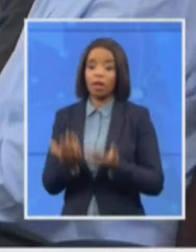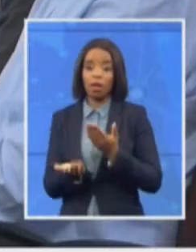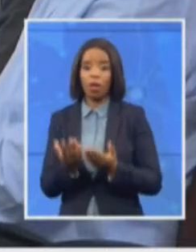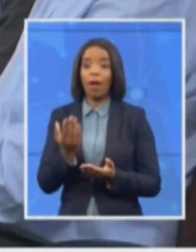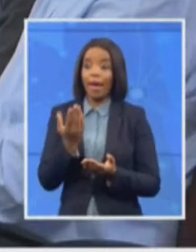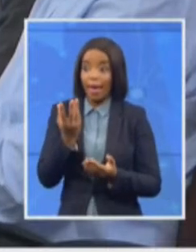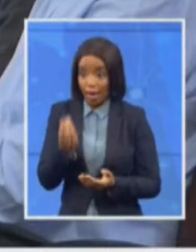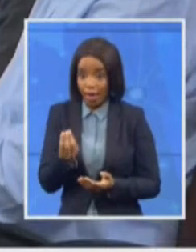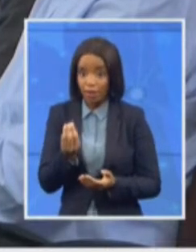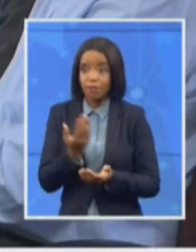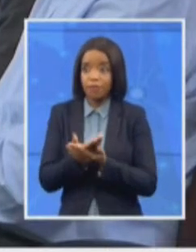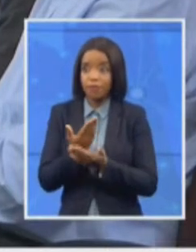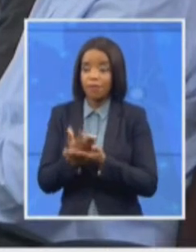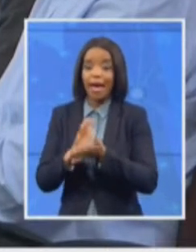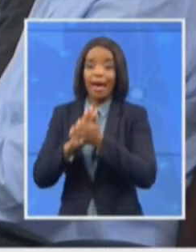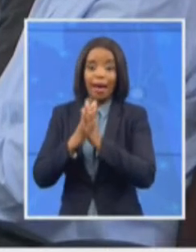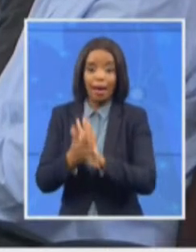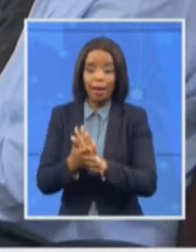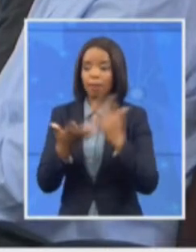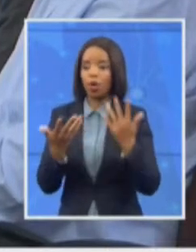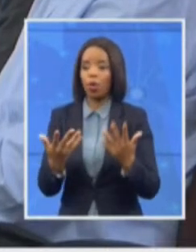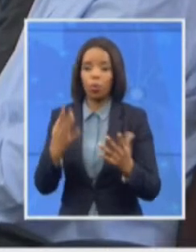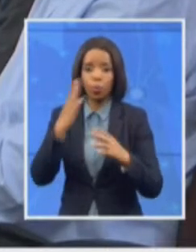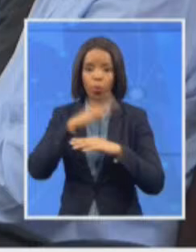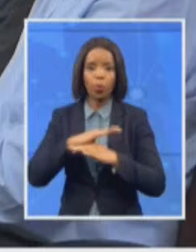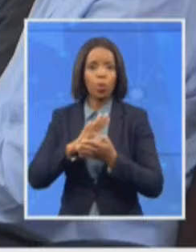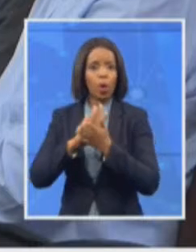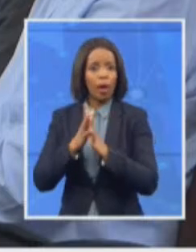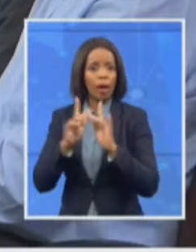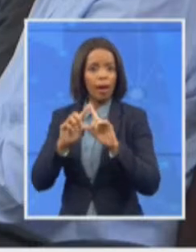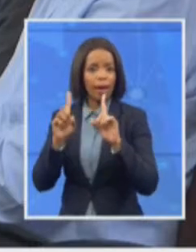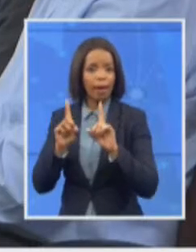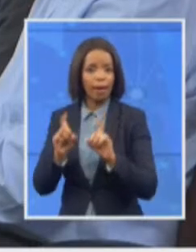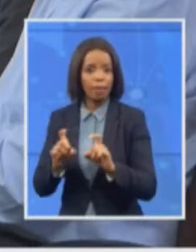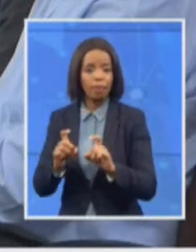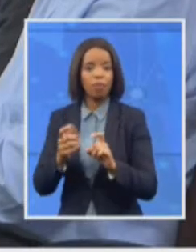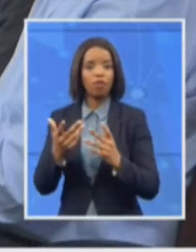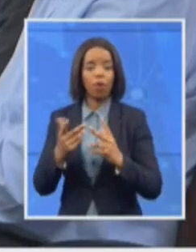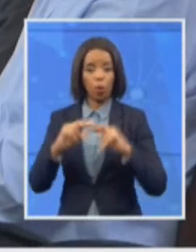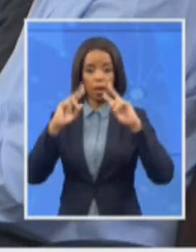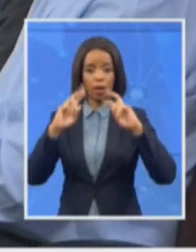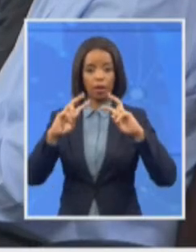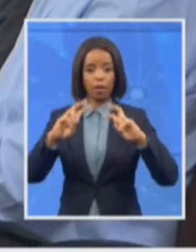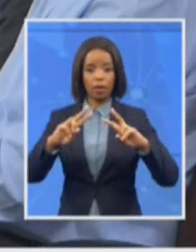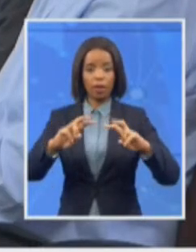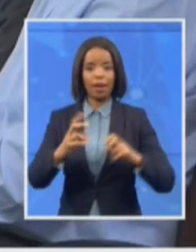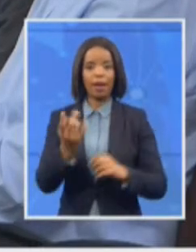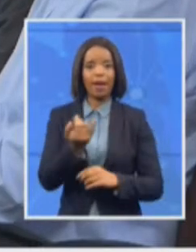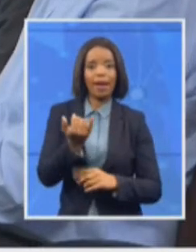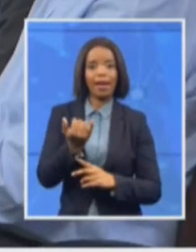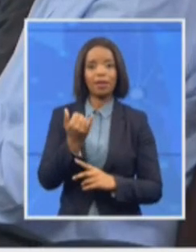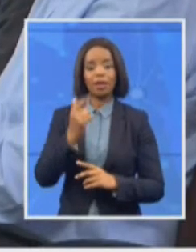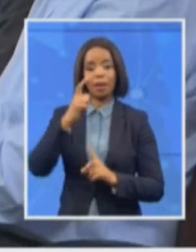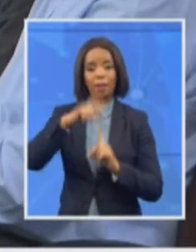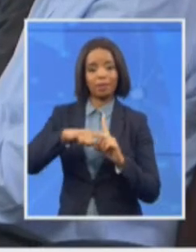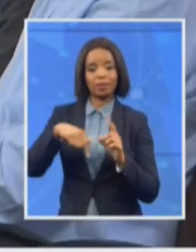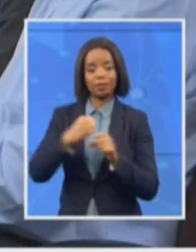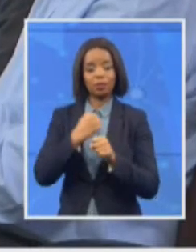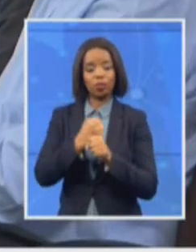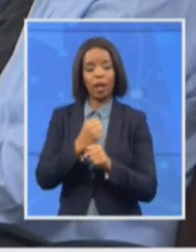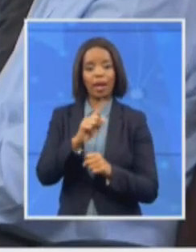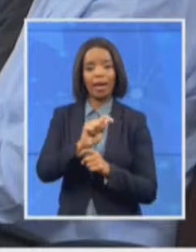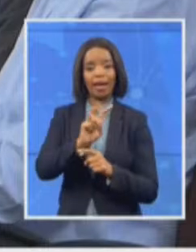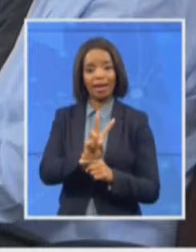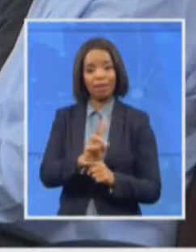Maybe the investigation, the journalistic investigation, demonstrated that their practices is adverse to the interests